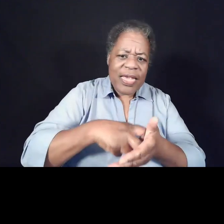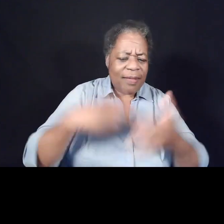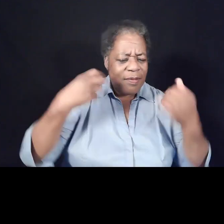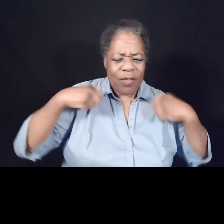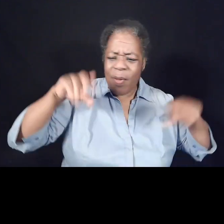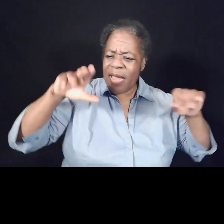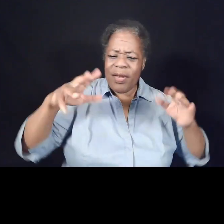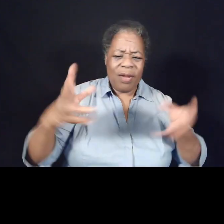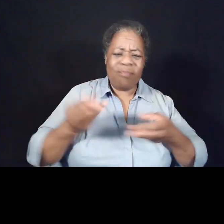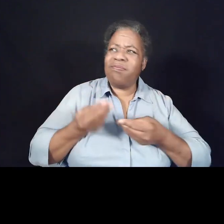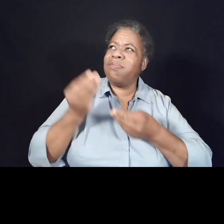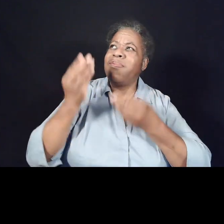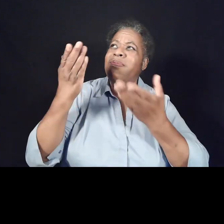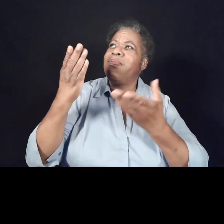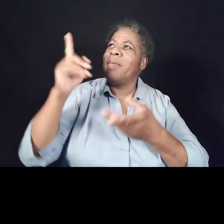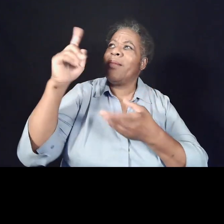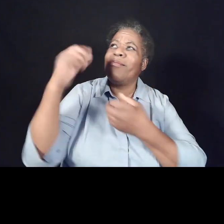his loving lordship in your life.